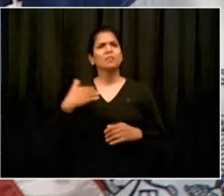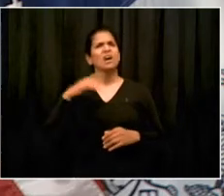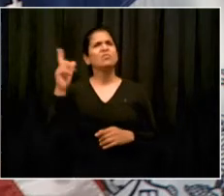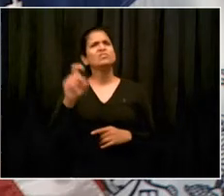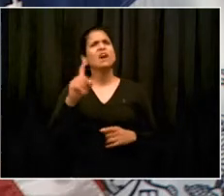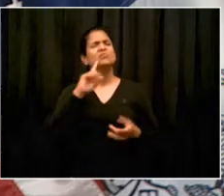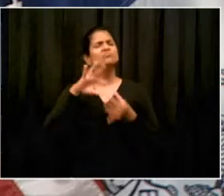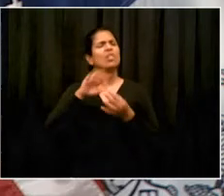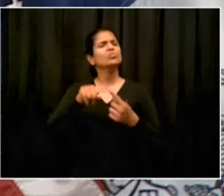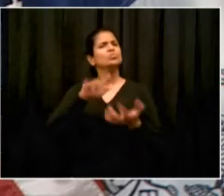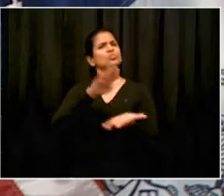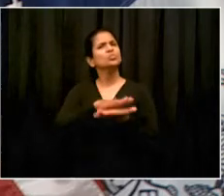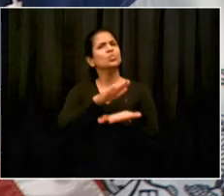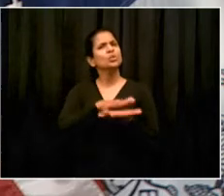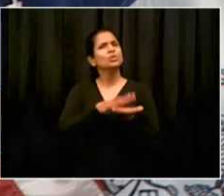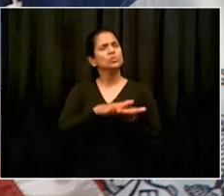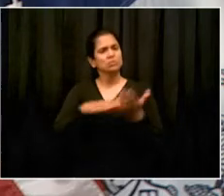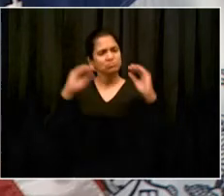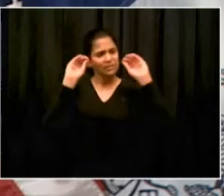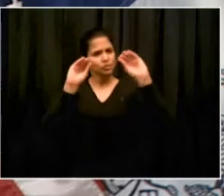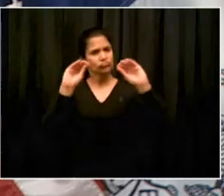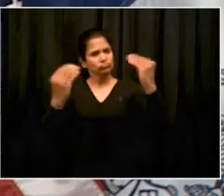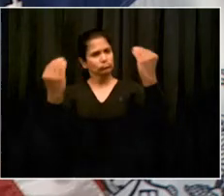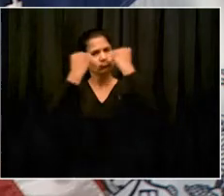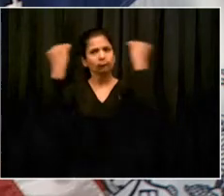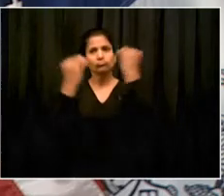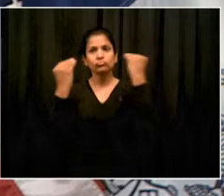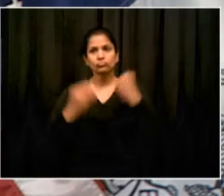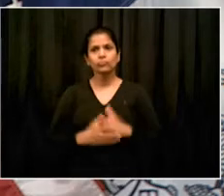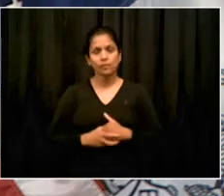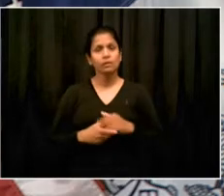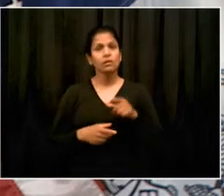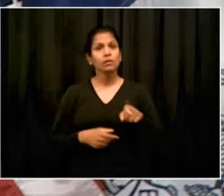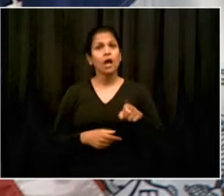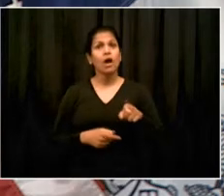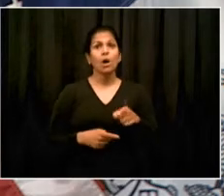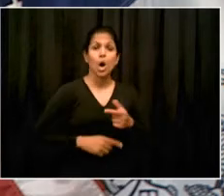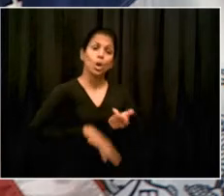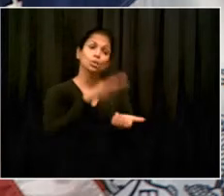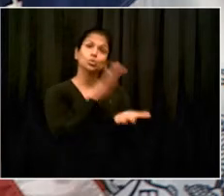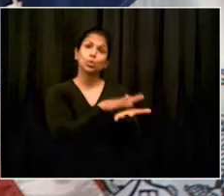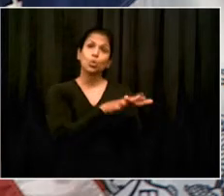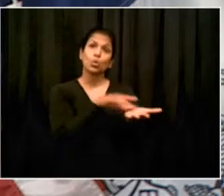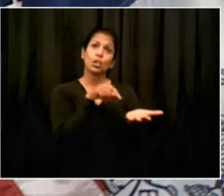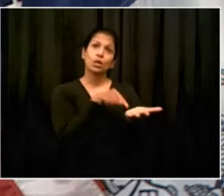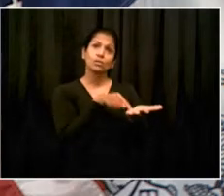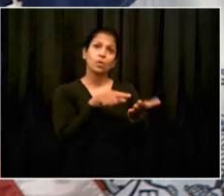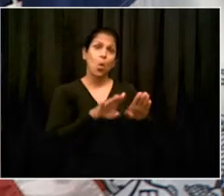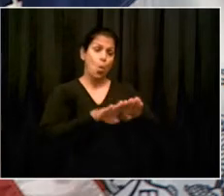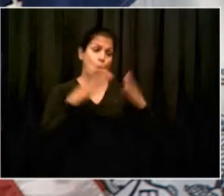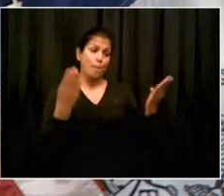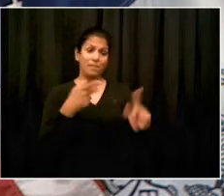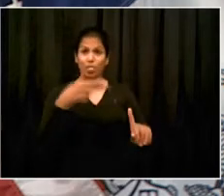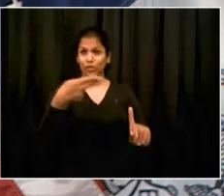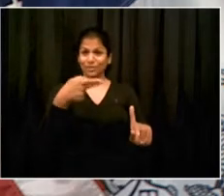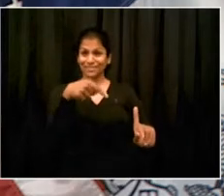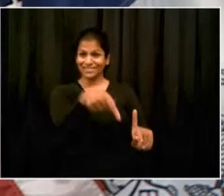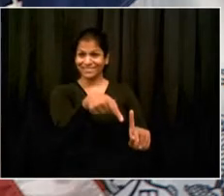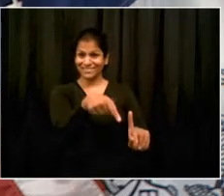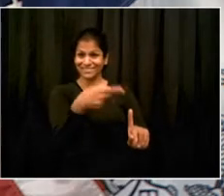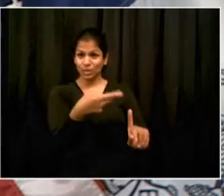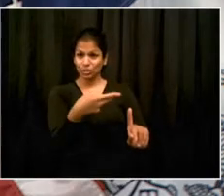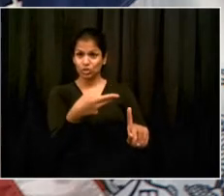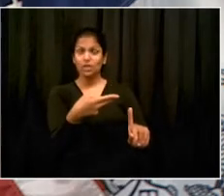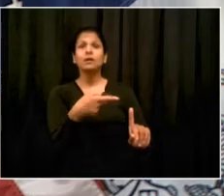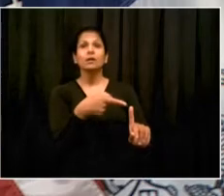that still have to open on Thursday. Right now, there's about 7 high schools, including Tottenville and Susan Wagner High